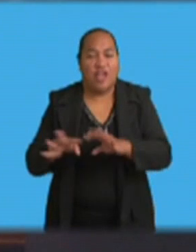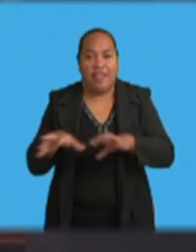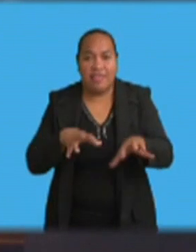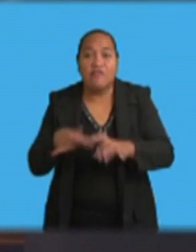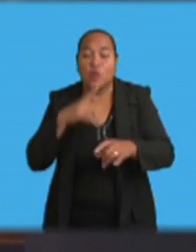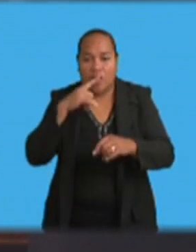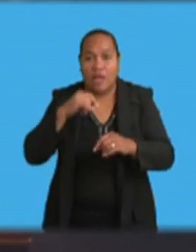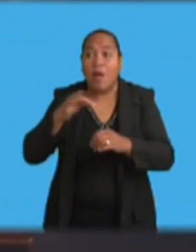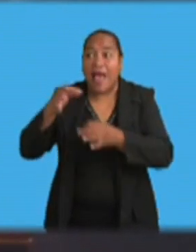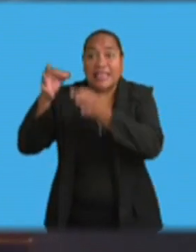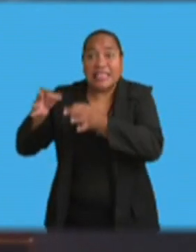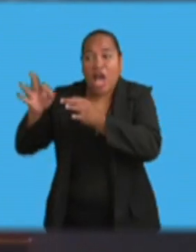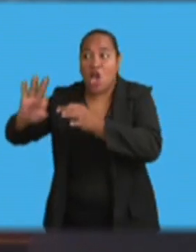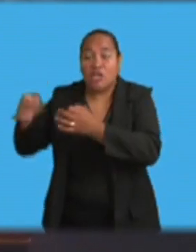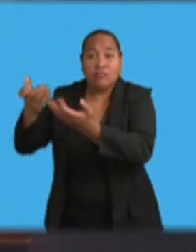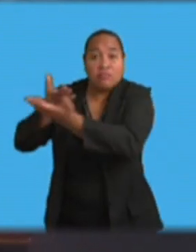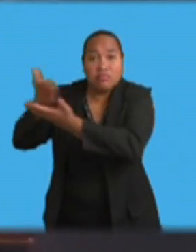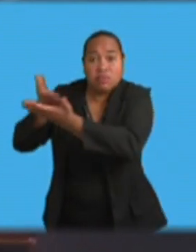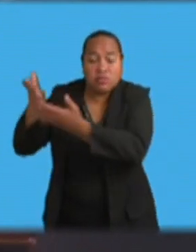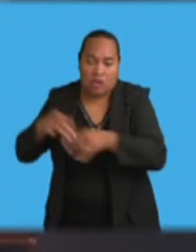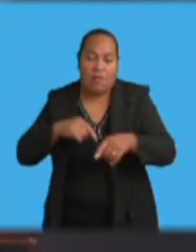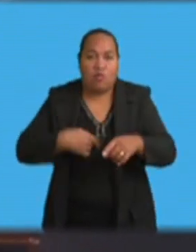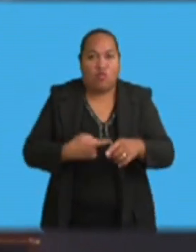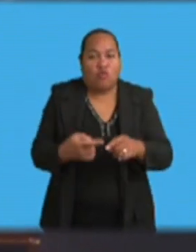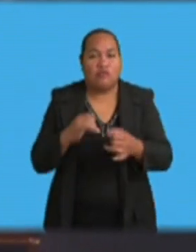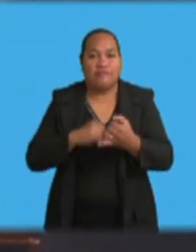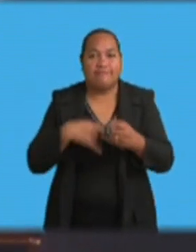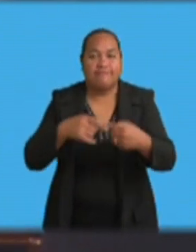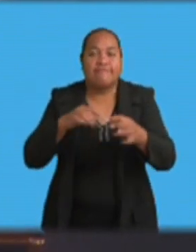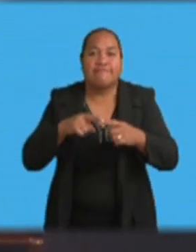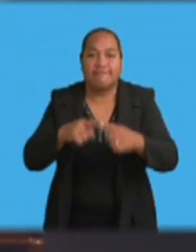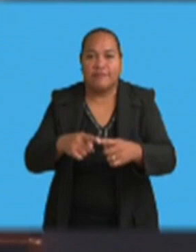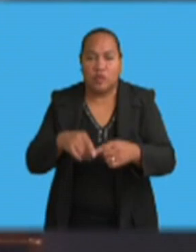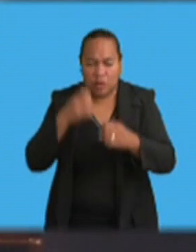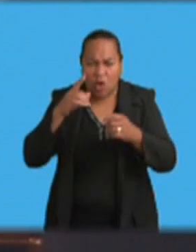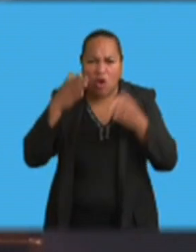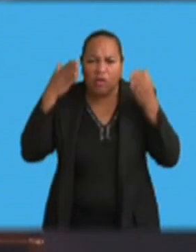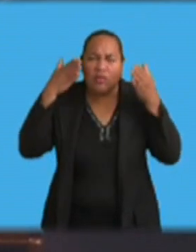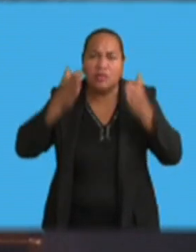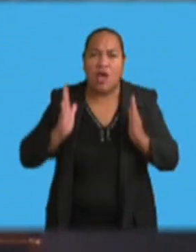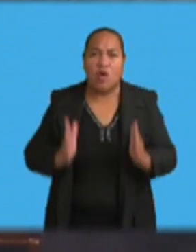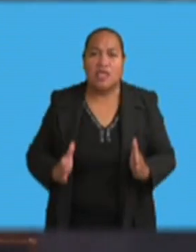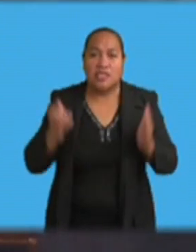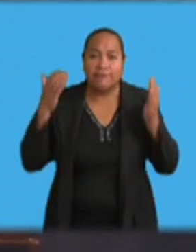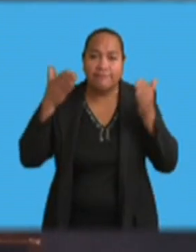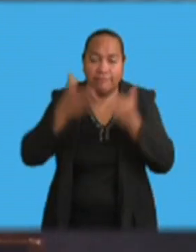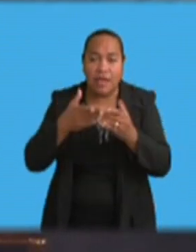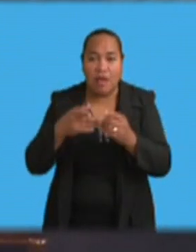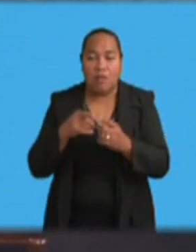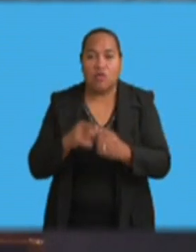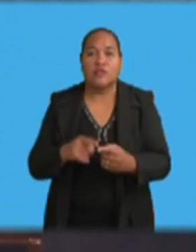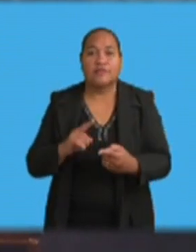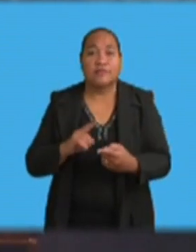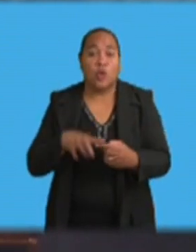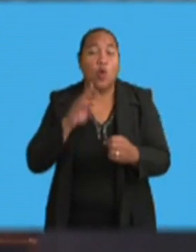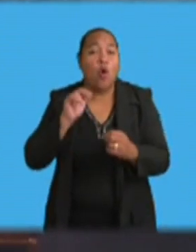decisions are made in a more holistic approach. Madam Speaker, to conclude, other important programs include the